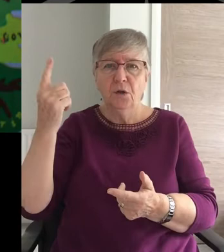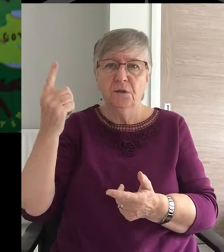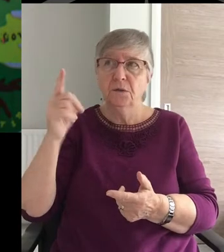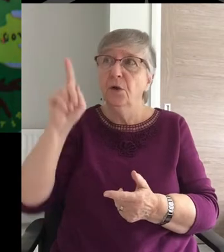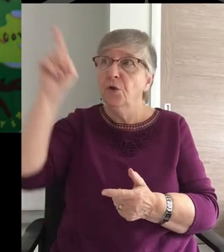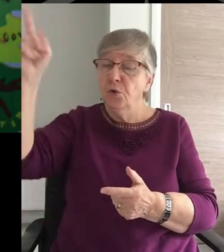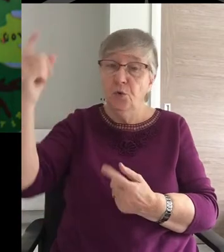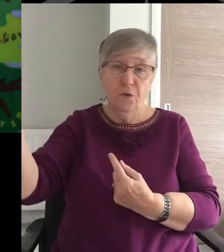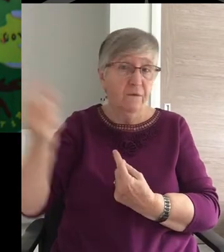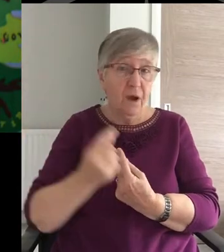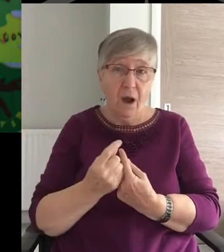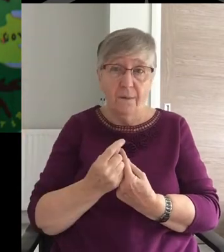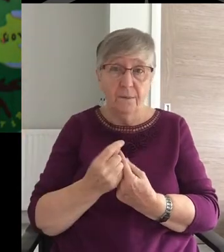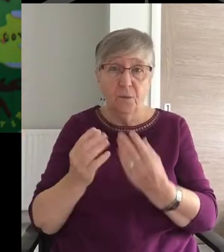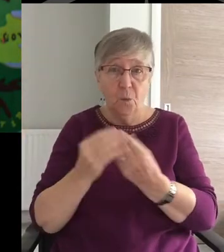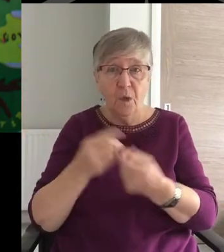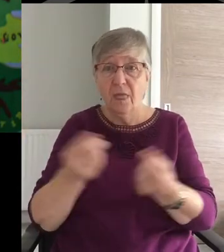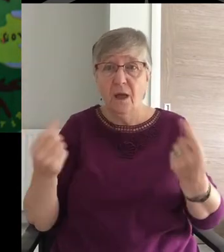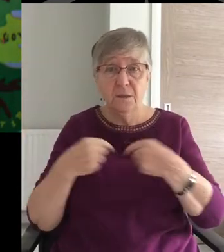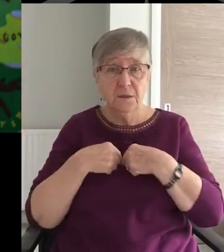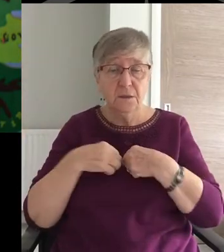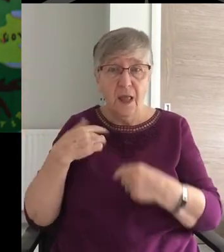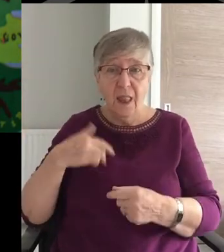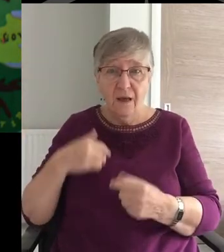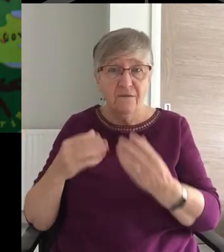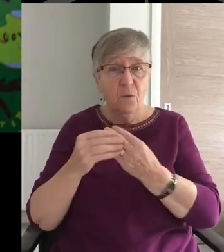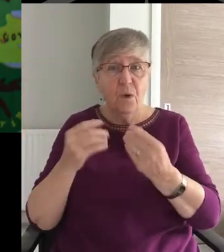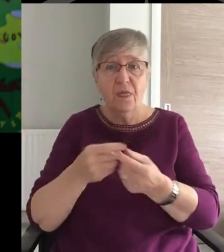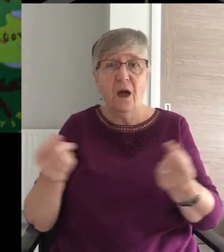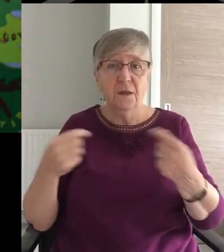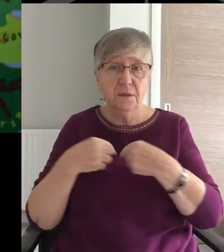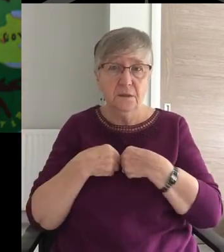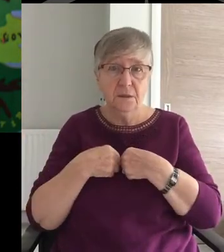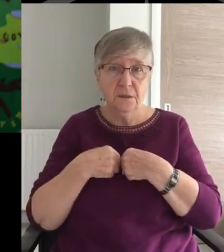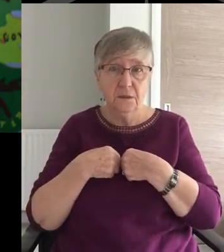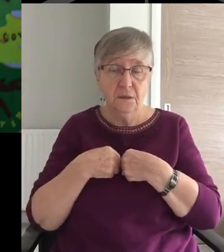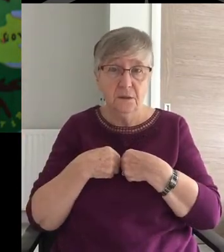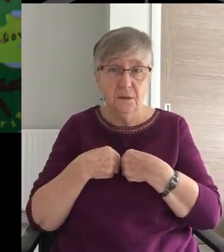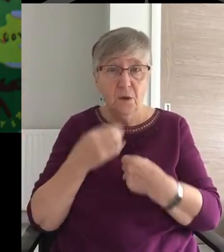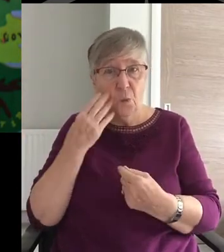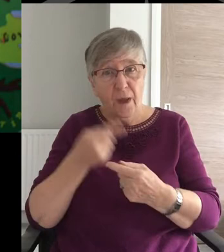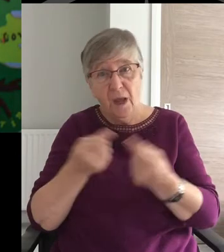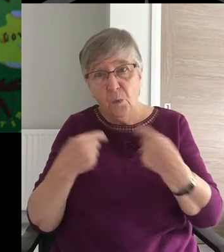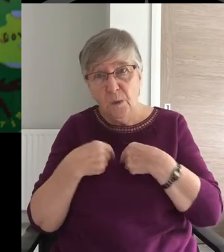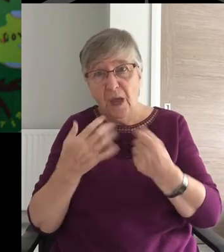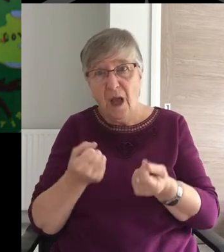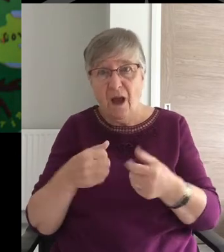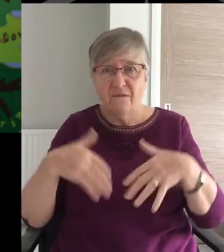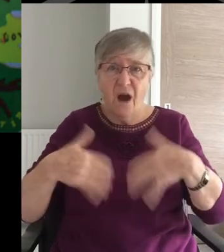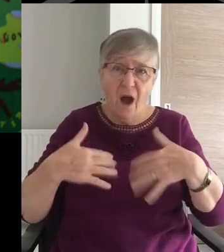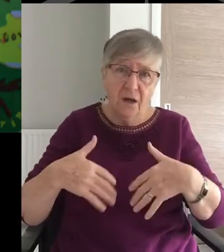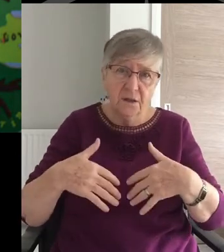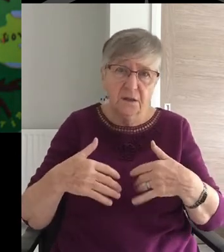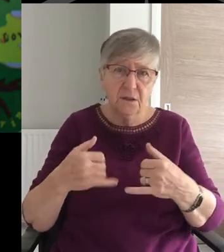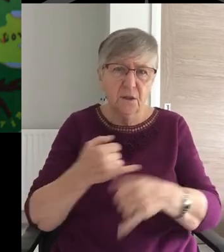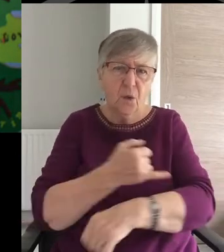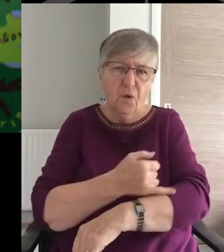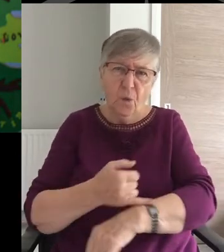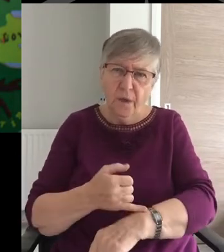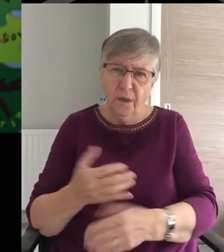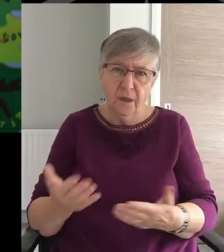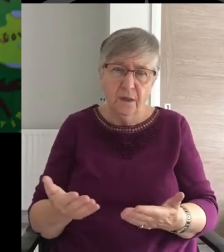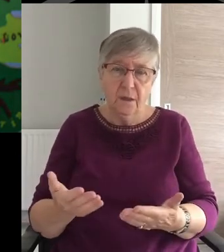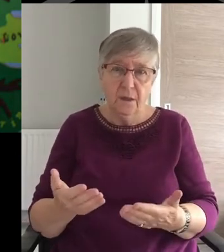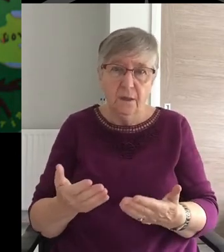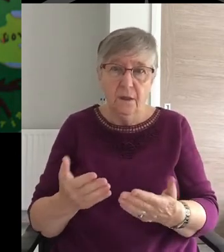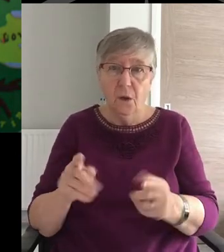you have come to be with us, to live with us, even in the hurts and weaknesses of life, but also with